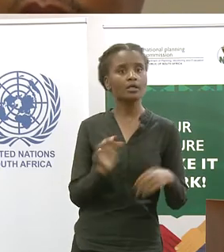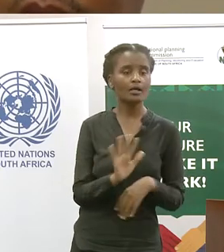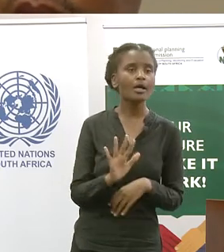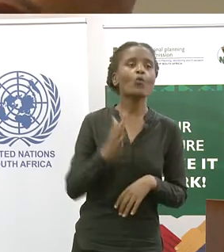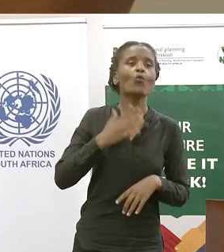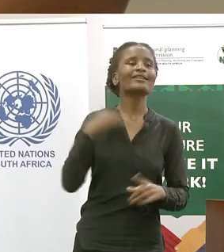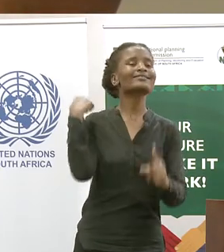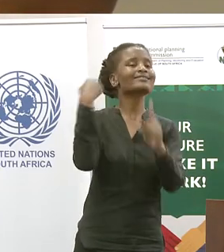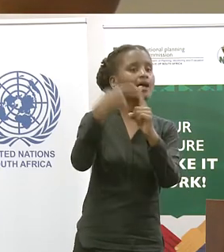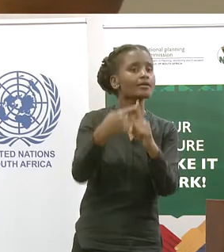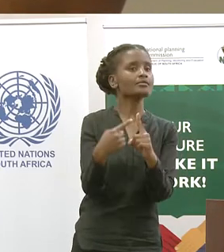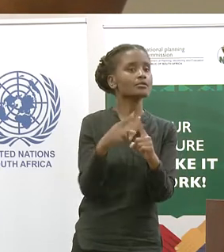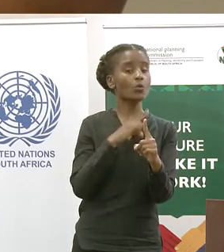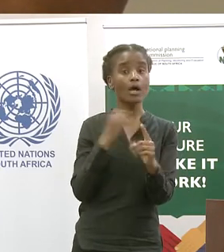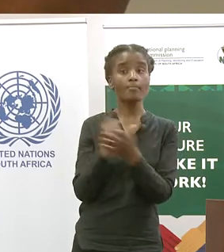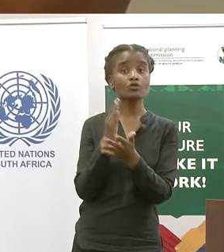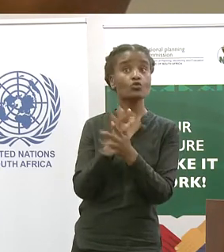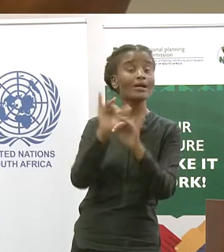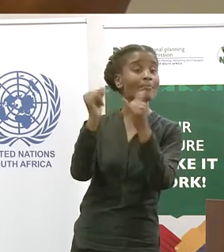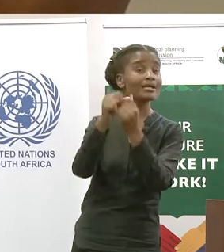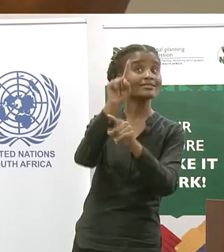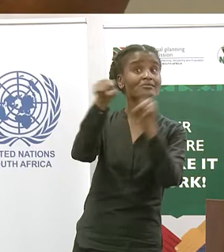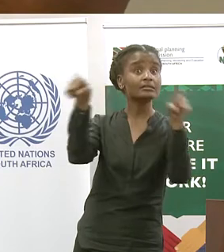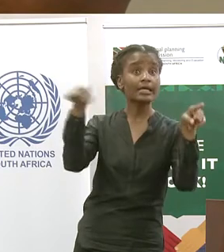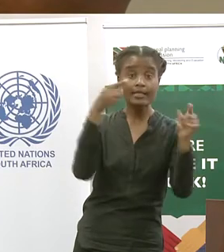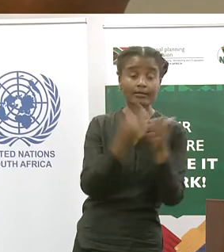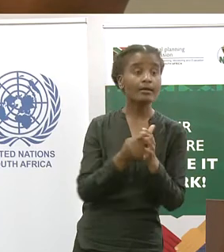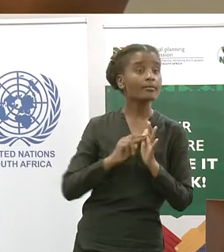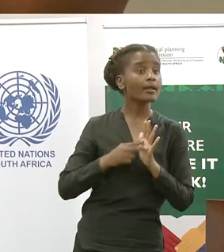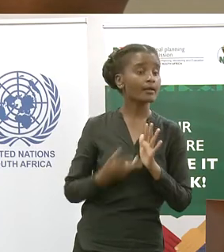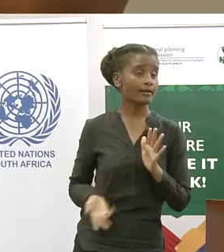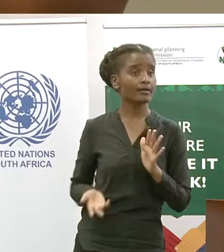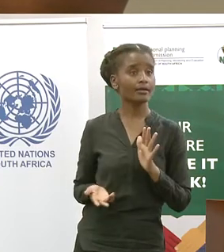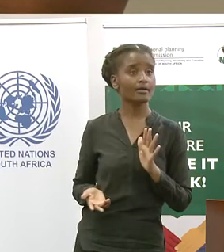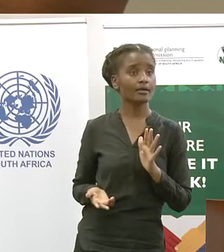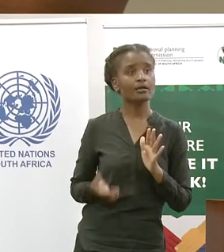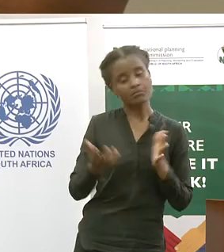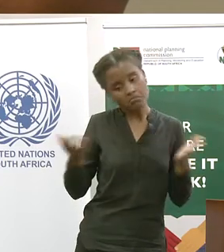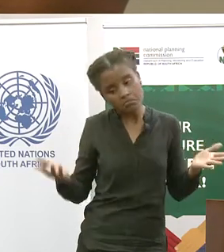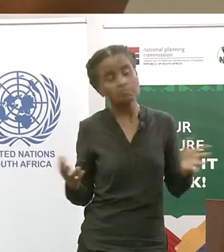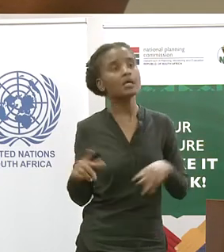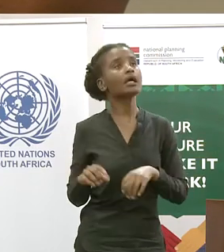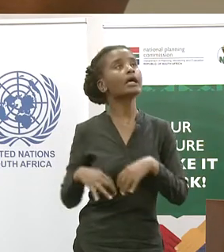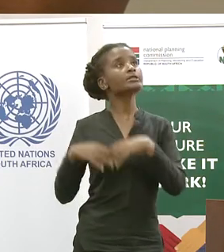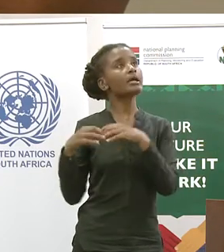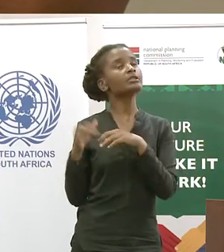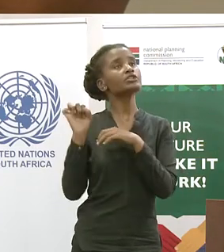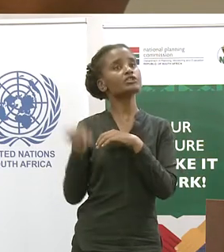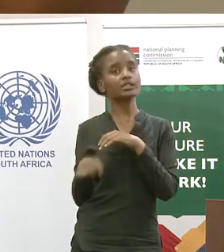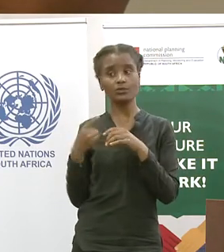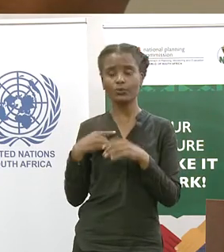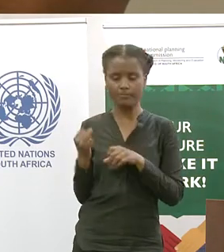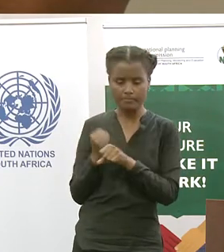targets so that companies are able to plan. Okay, so we exercised our rights, we got our